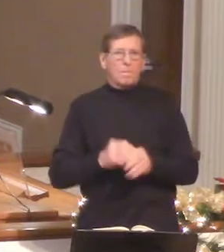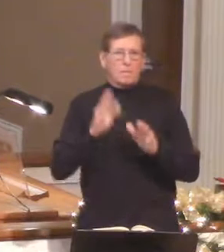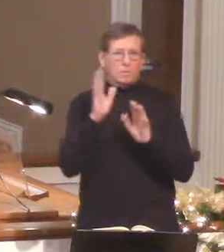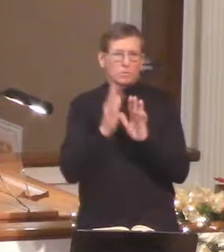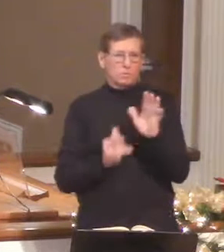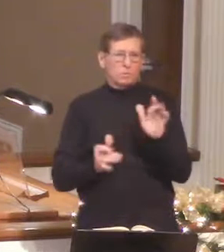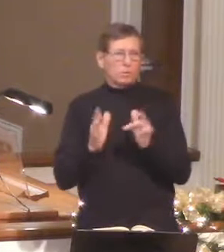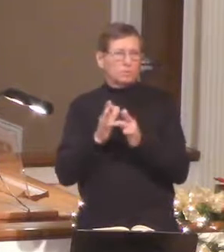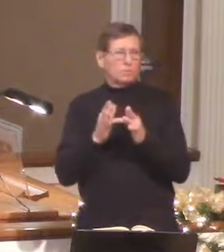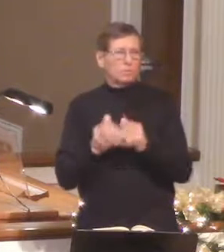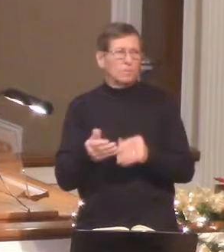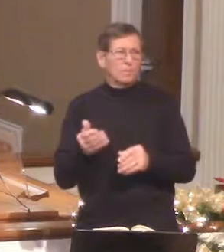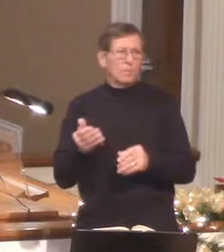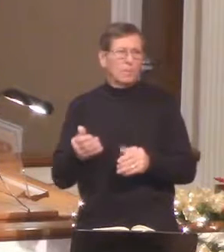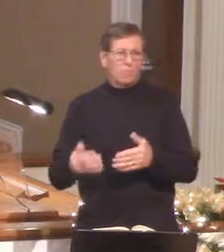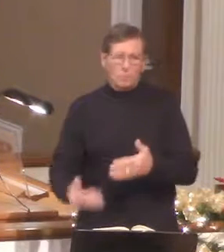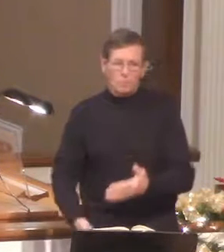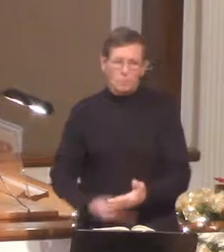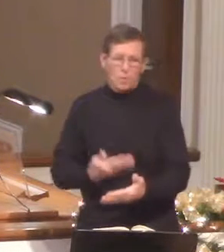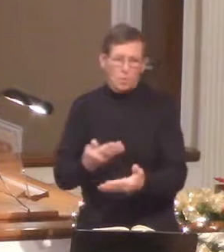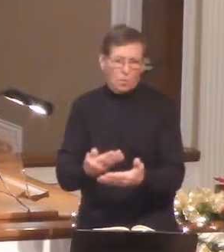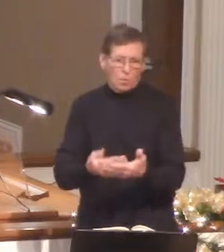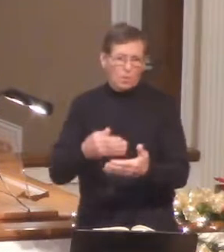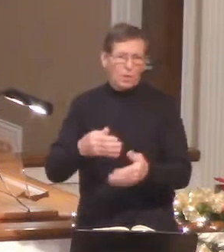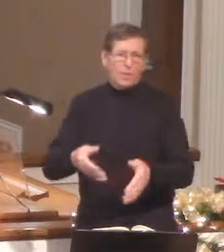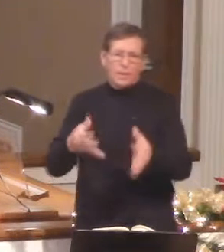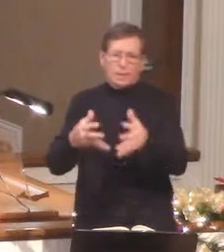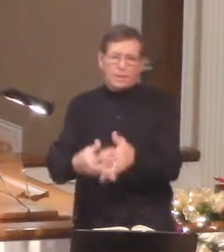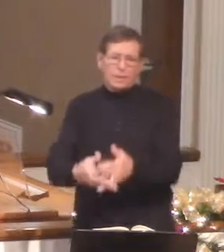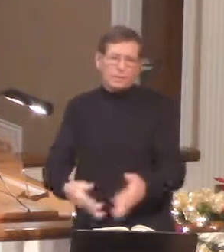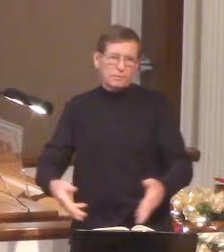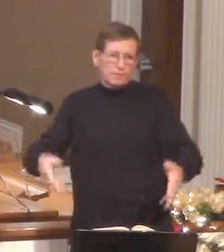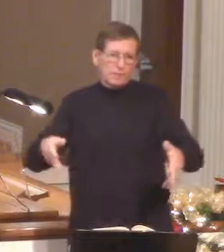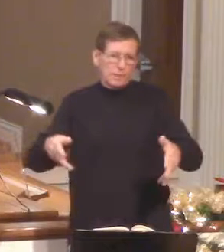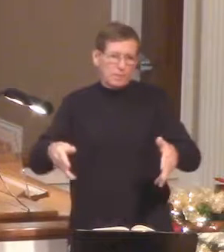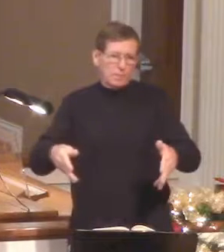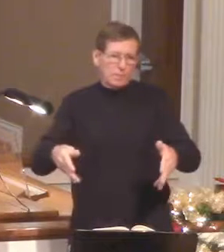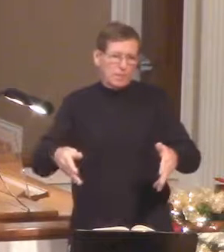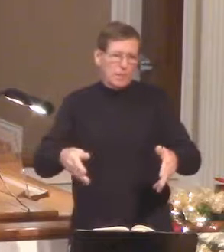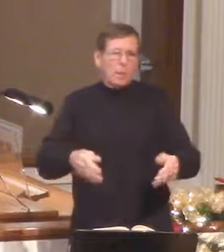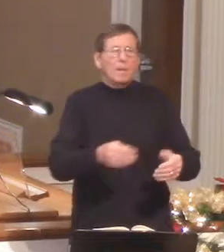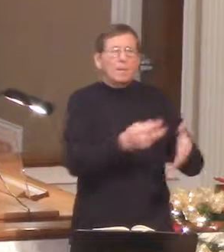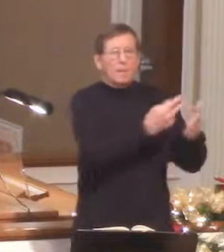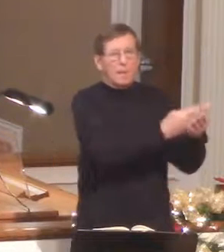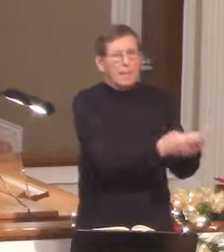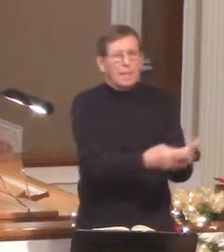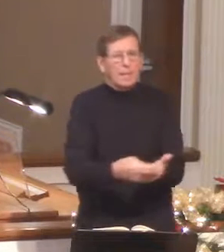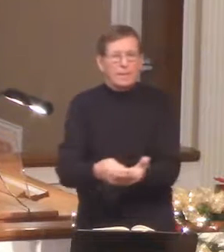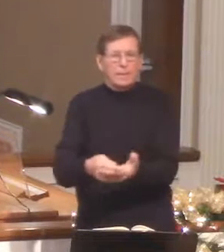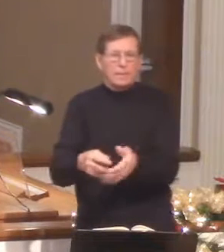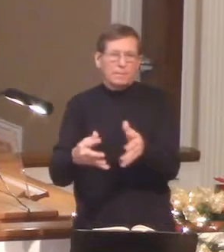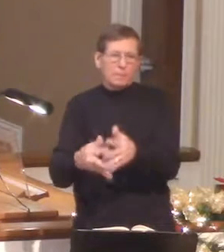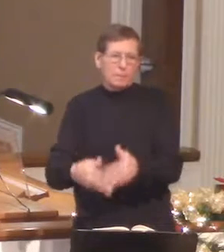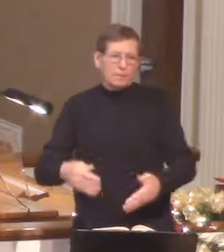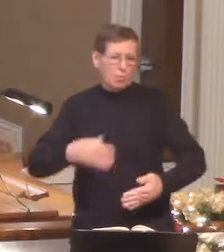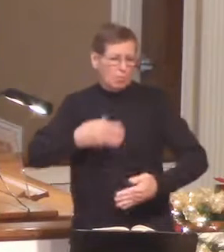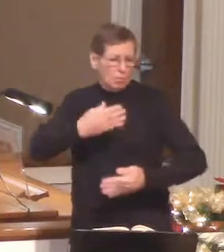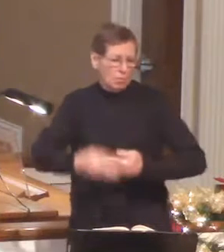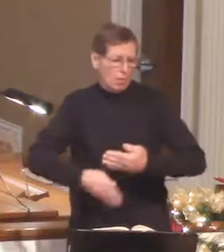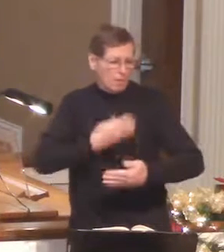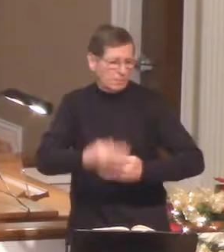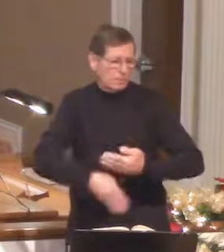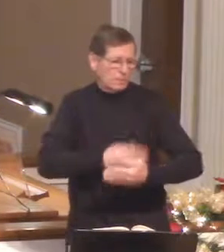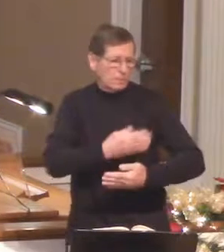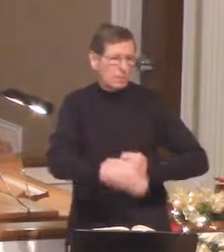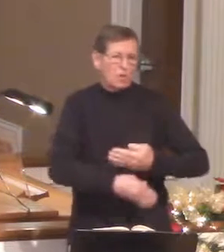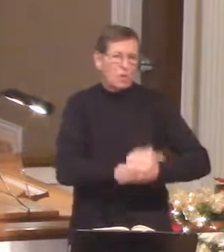Jesus was born in a stable, and he was laid in a manger wrapped in swaddling